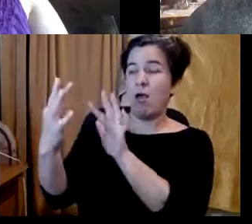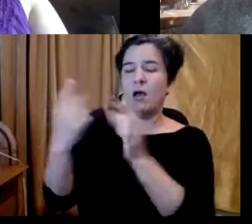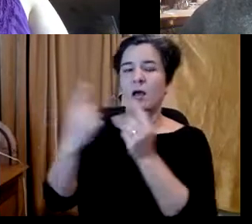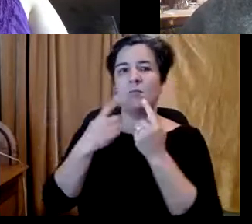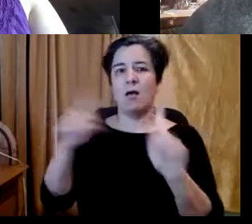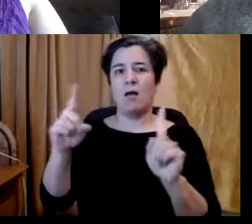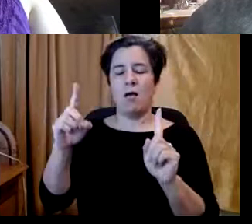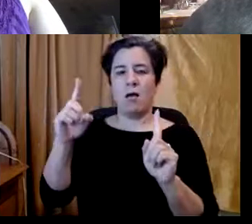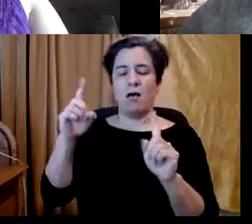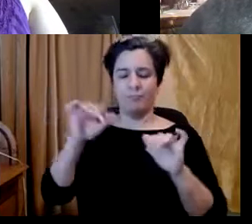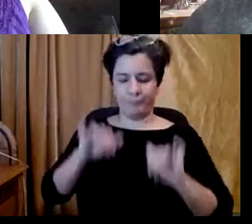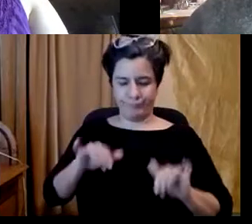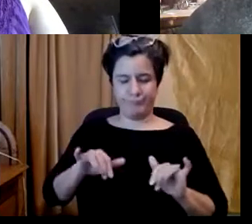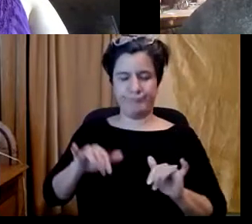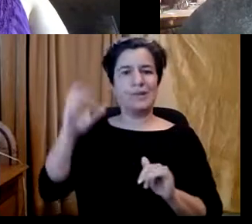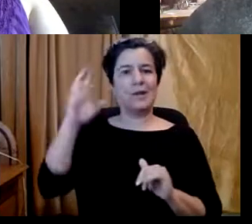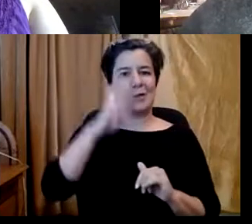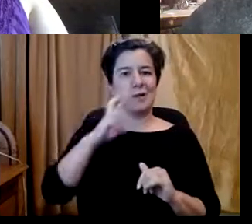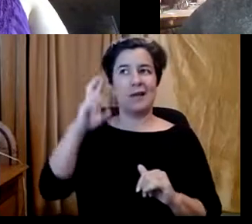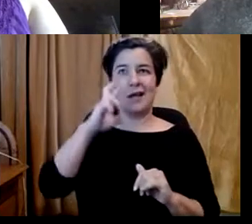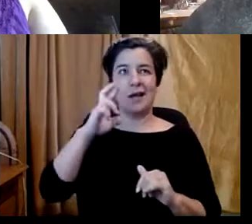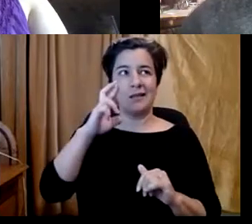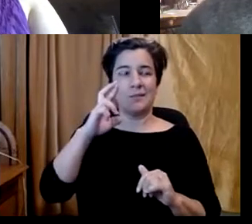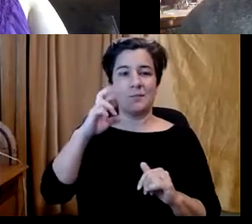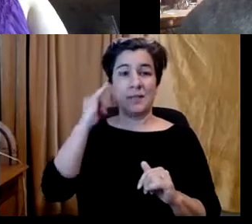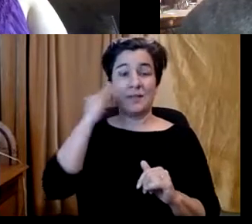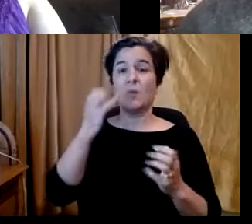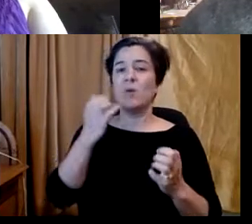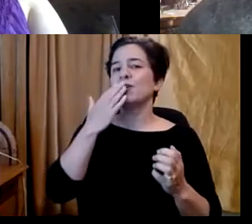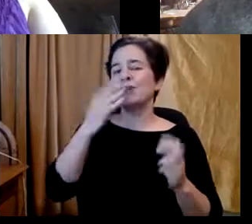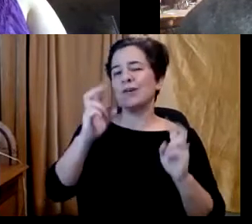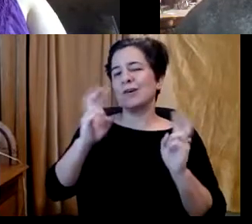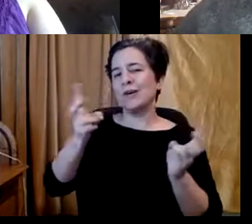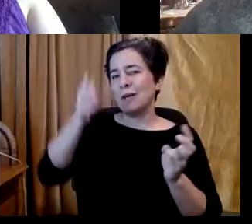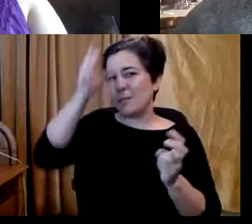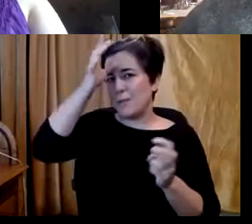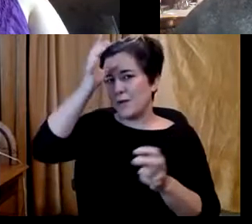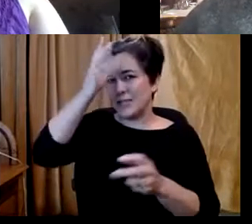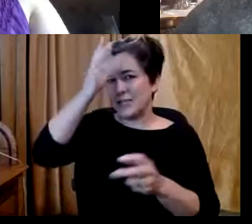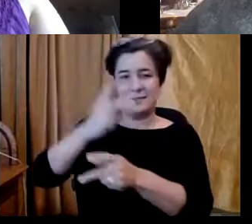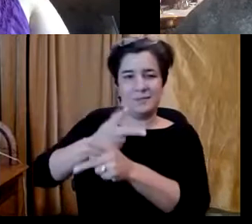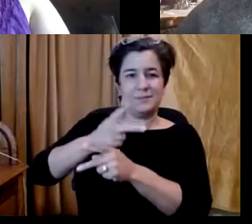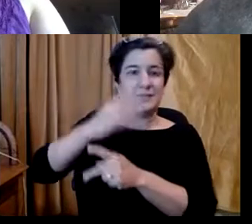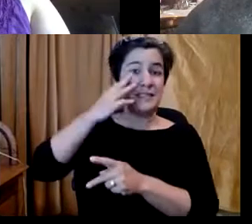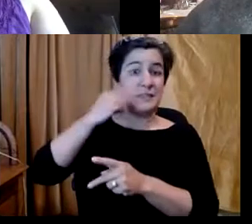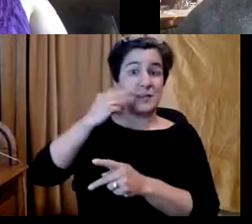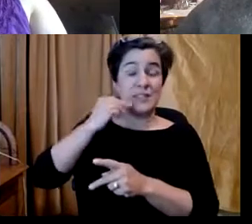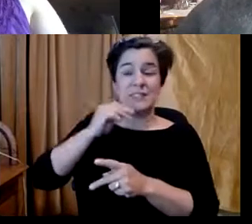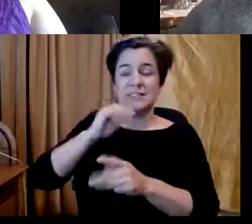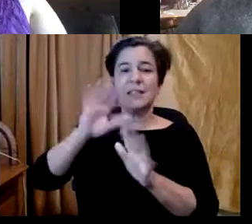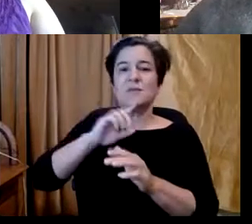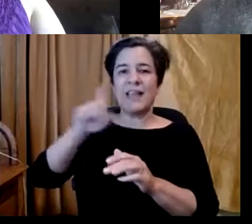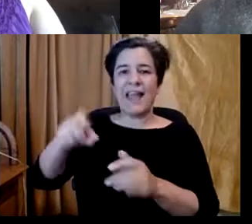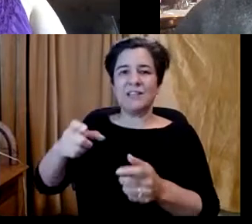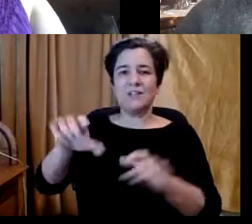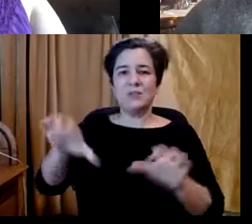if I wanted a good parenting experience, that I was going to have to give it to myself. And that's exactly